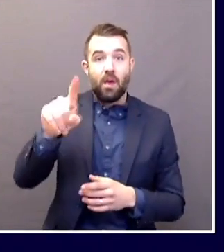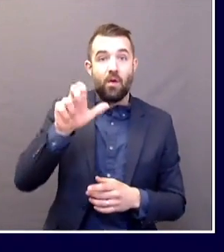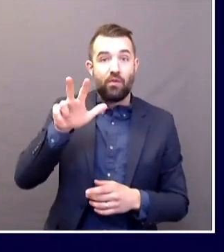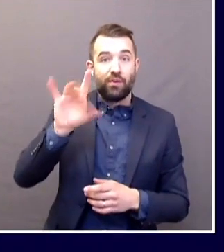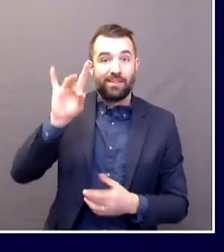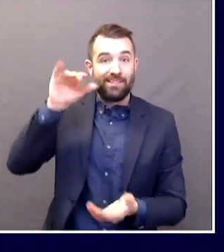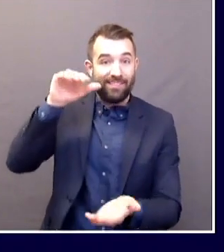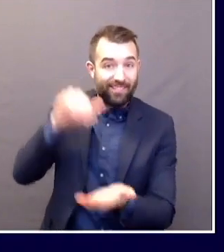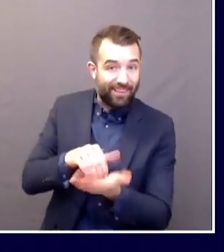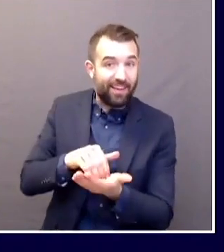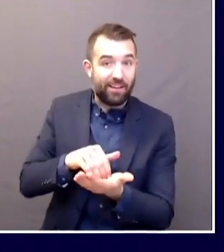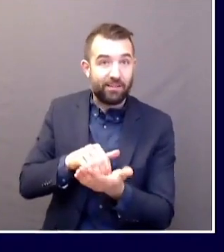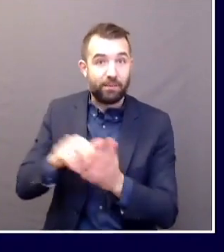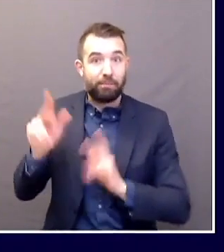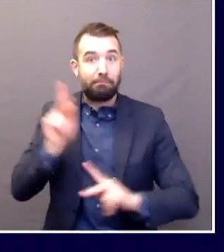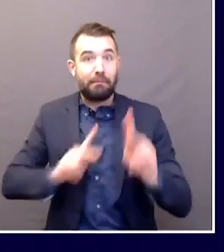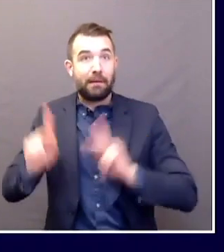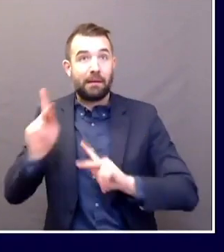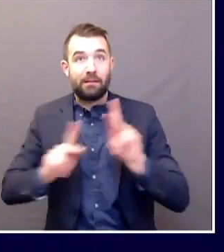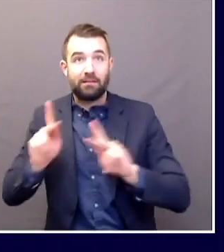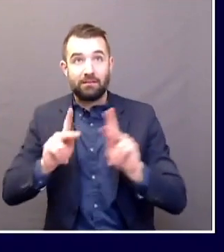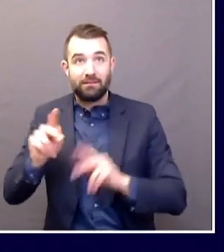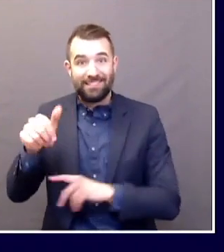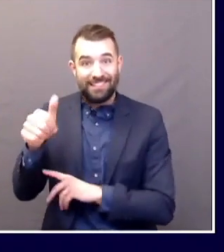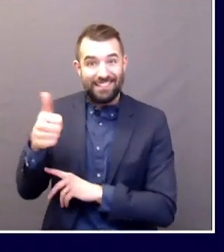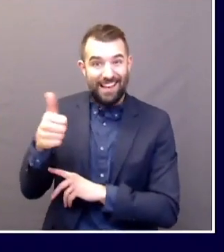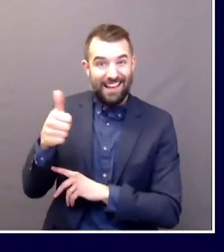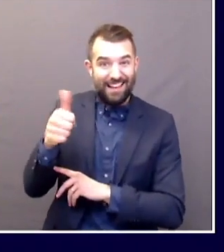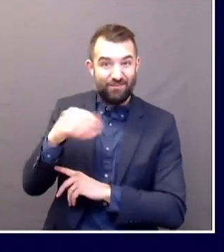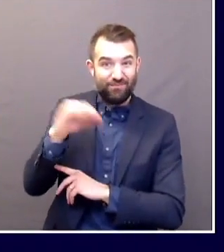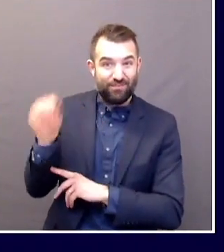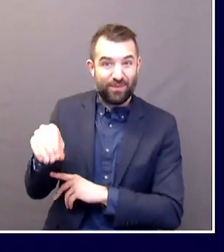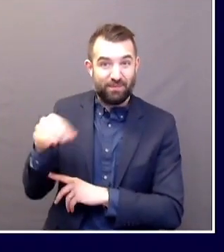or more than 10% of the population, are now fully vaccinated.